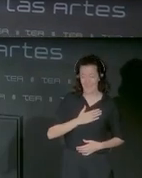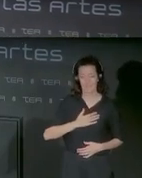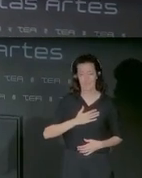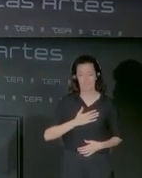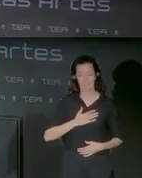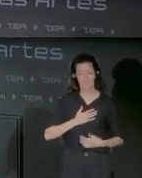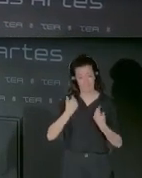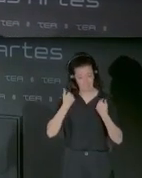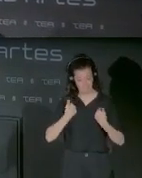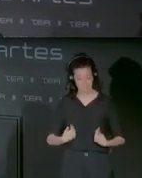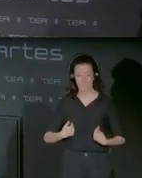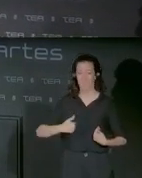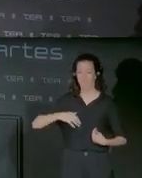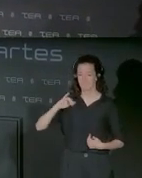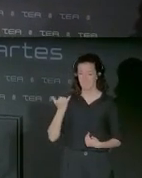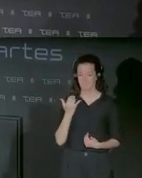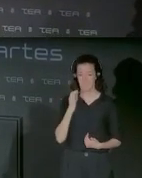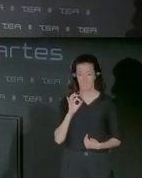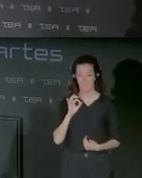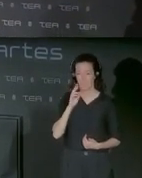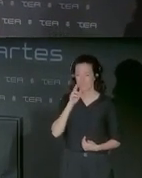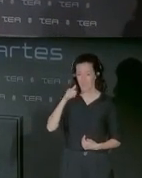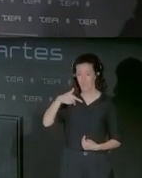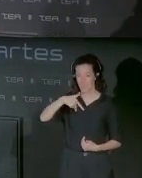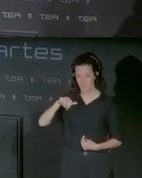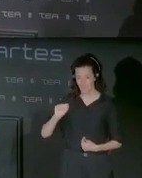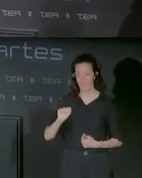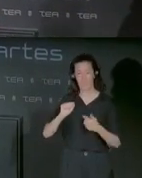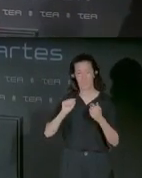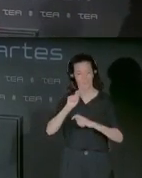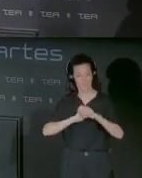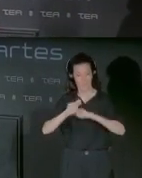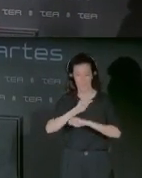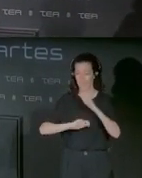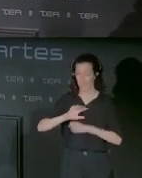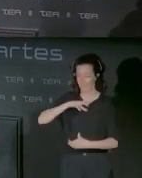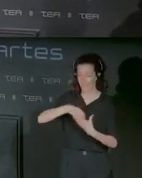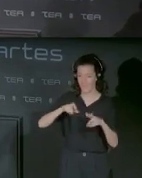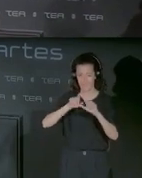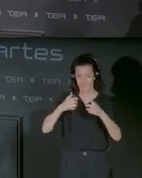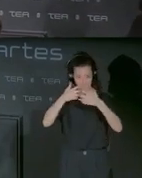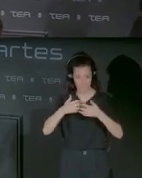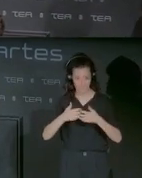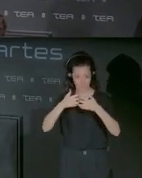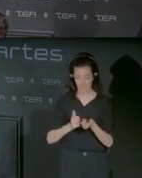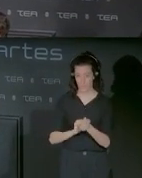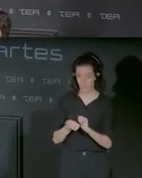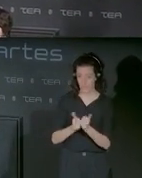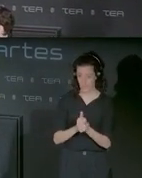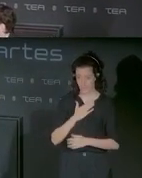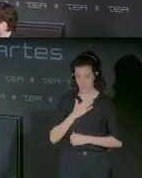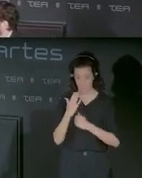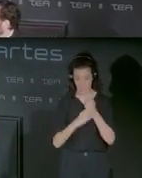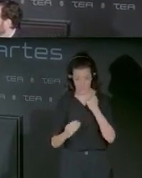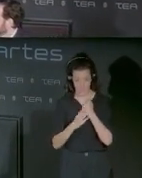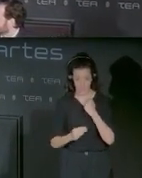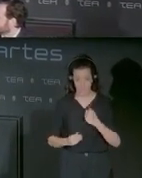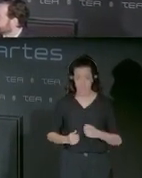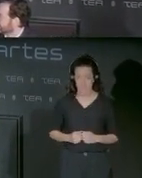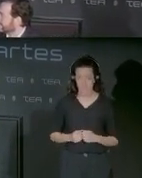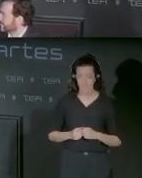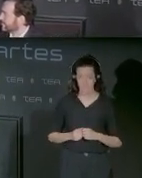one of the countries in Europe without any institutional support. And I can see both pros and